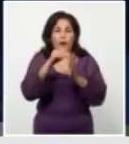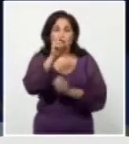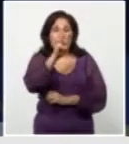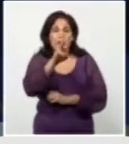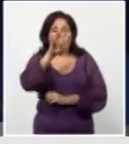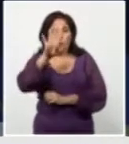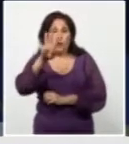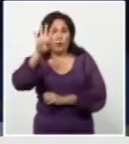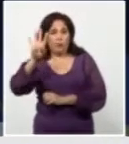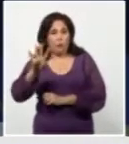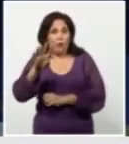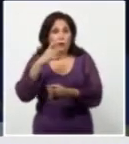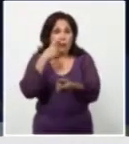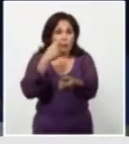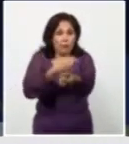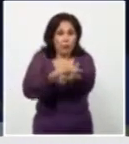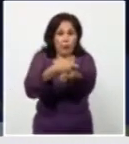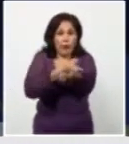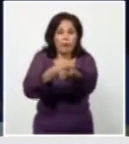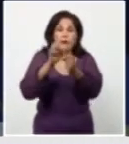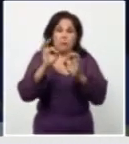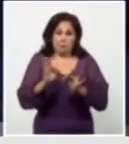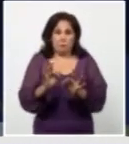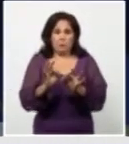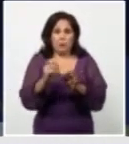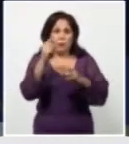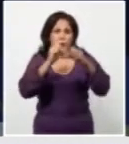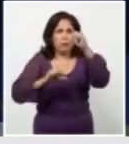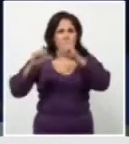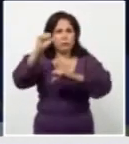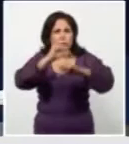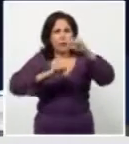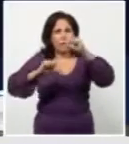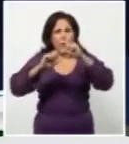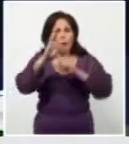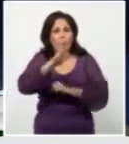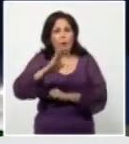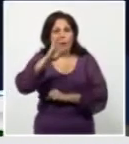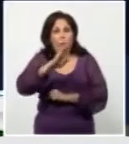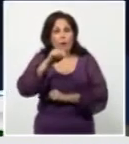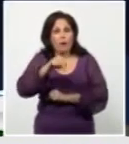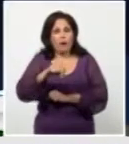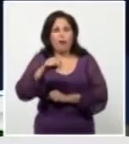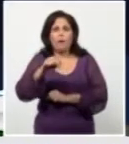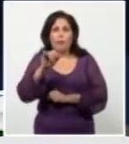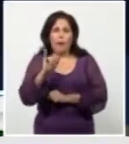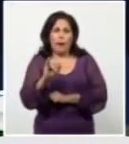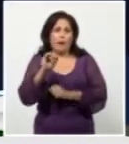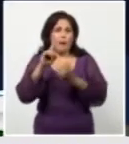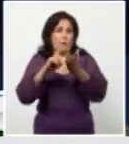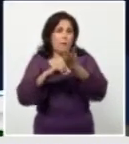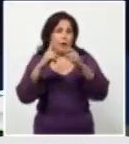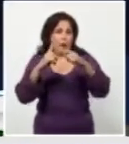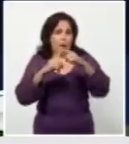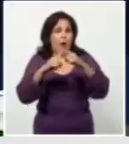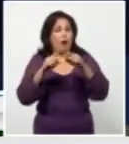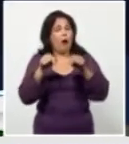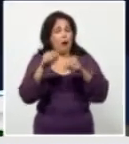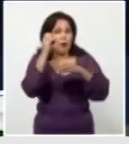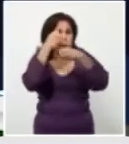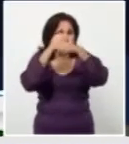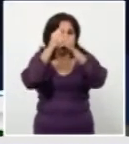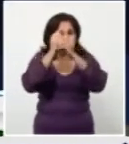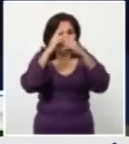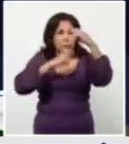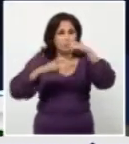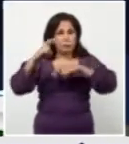2,344 samples were processed in our country's molecular biology laboratories. In the Pedro Curie